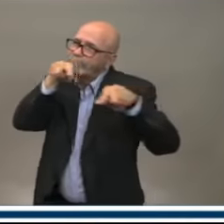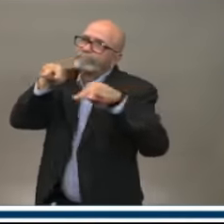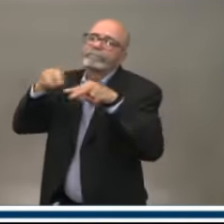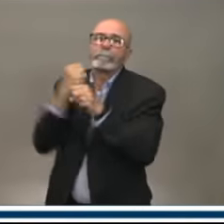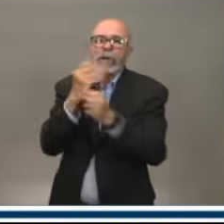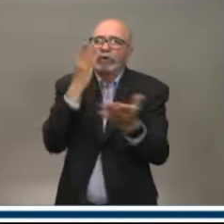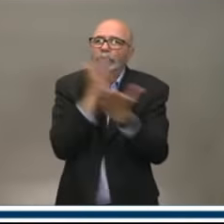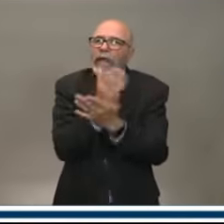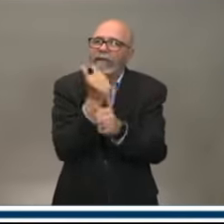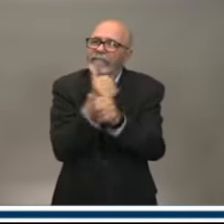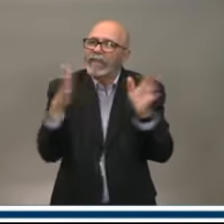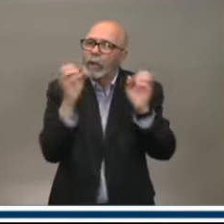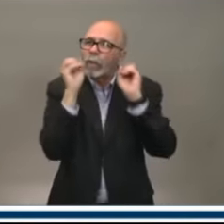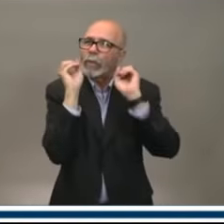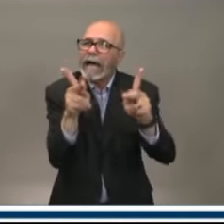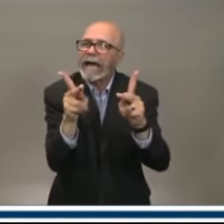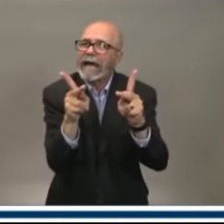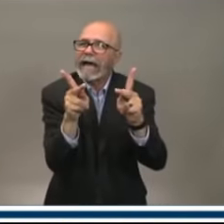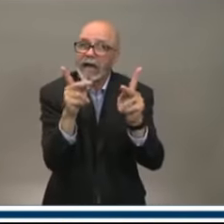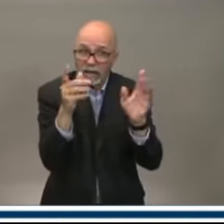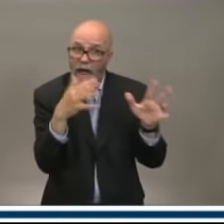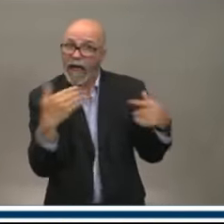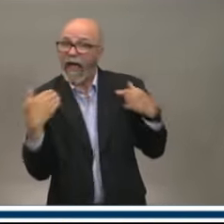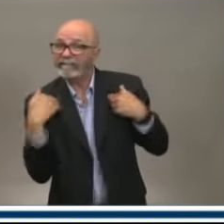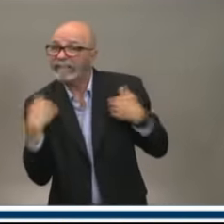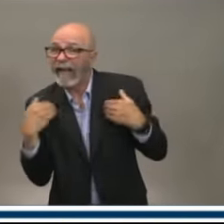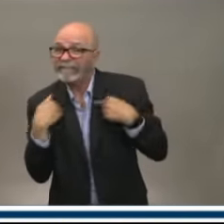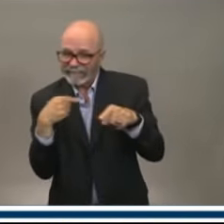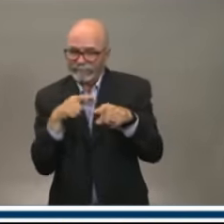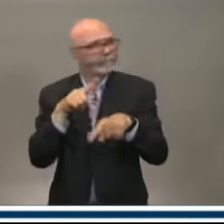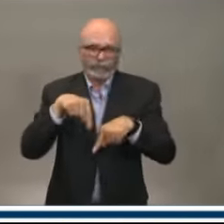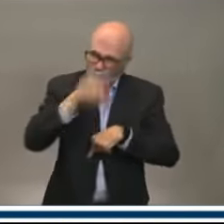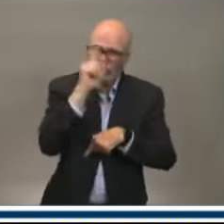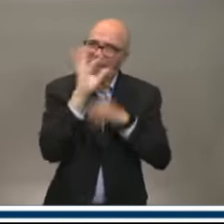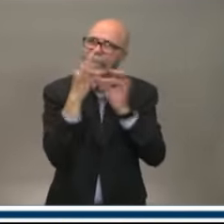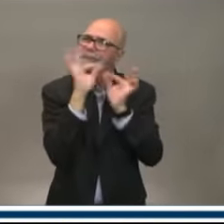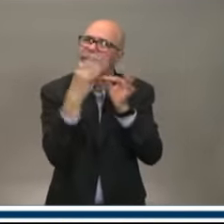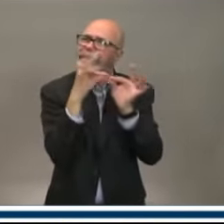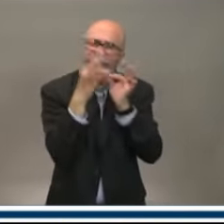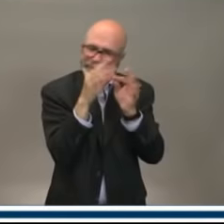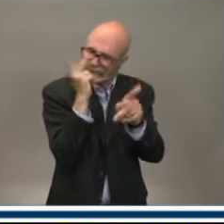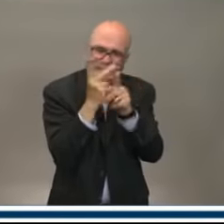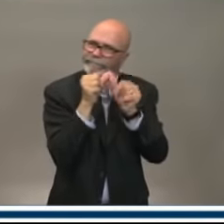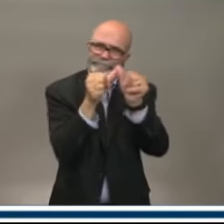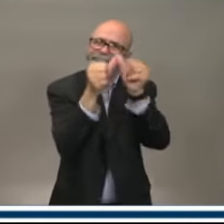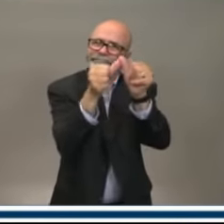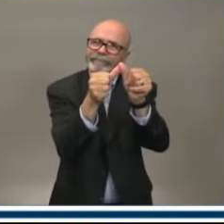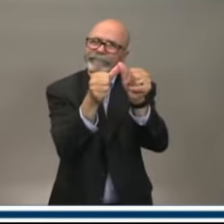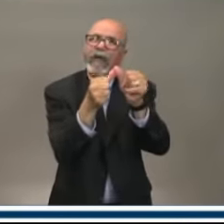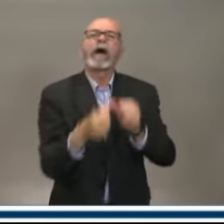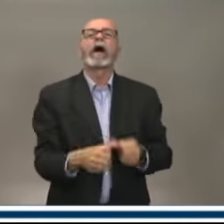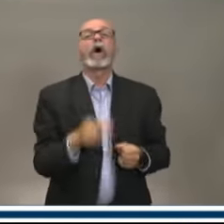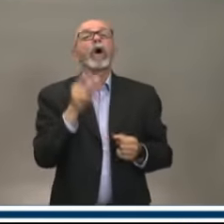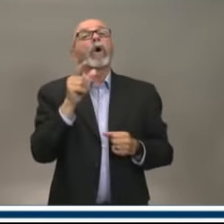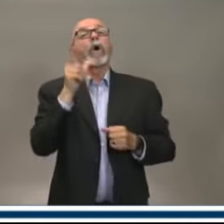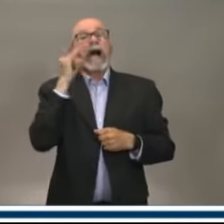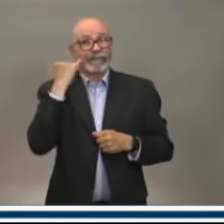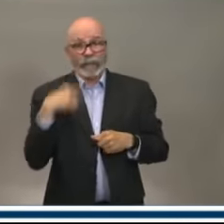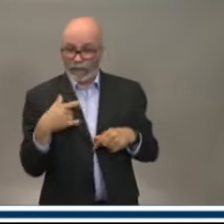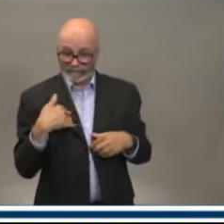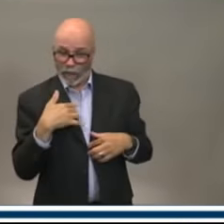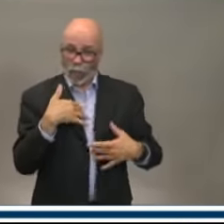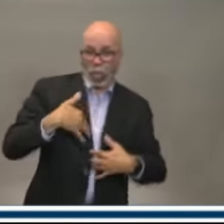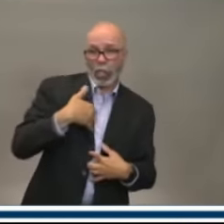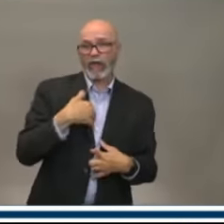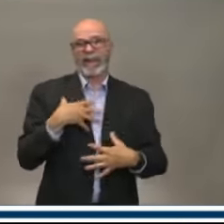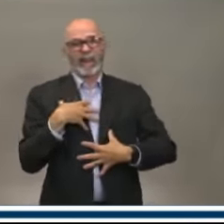that we still have a robust testing process. It's important that we anybody who may have symptoms that could be COVID-19, that